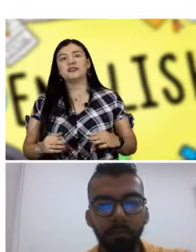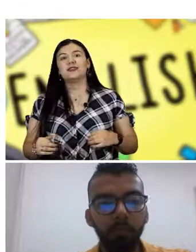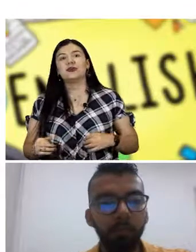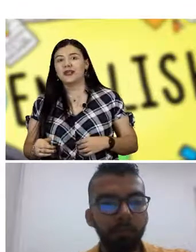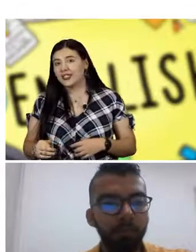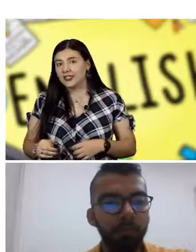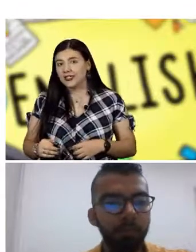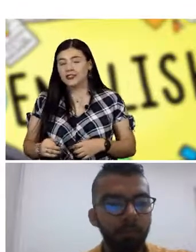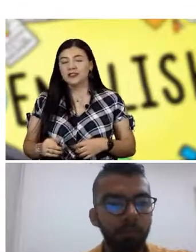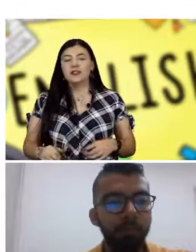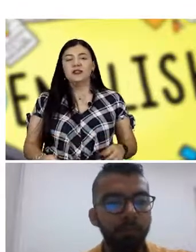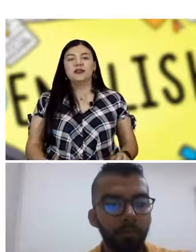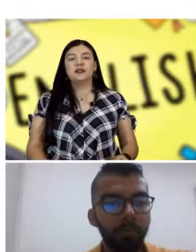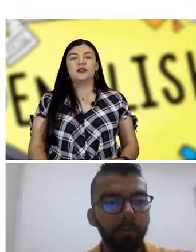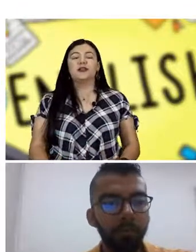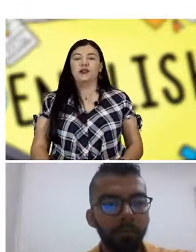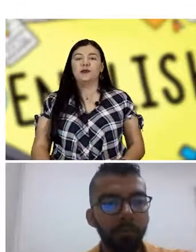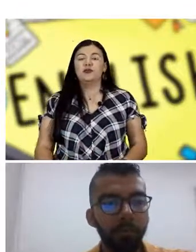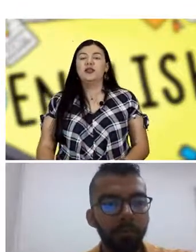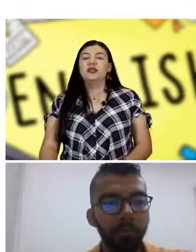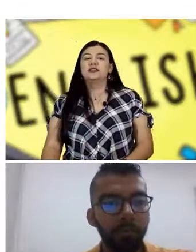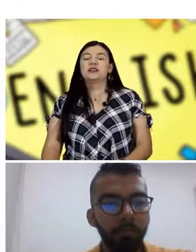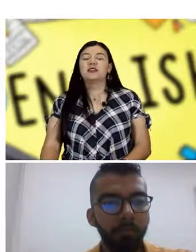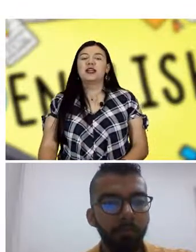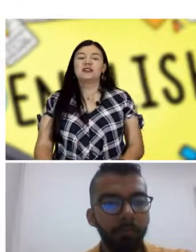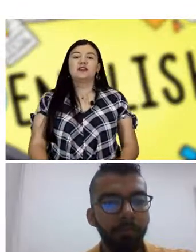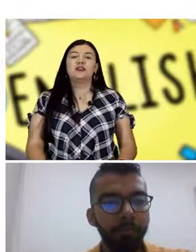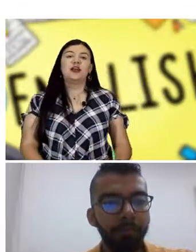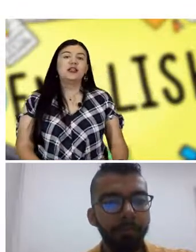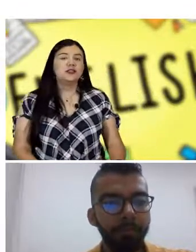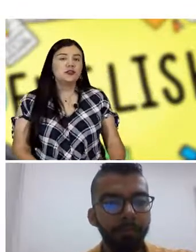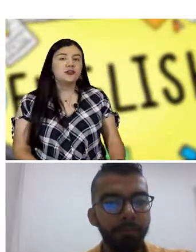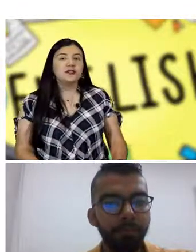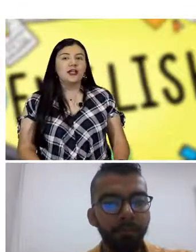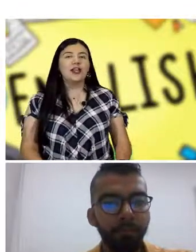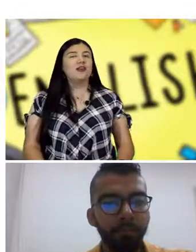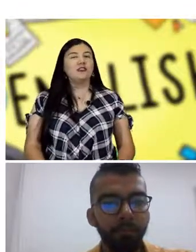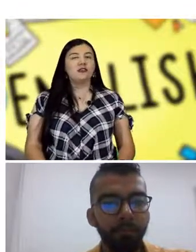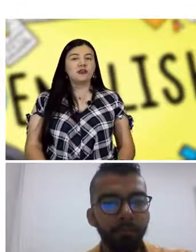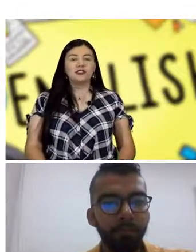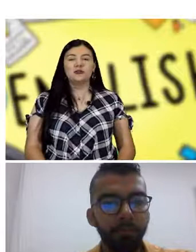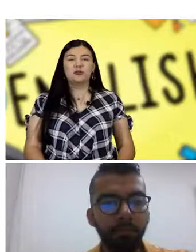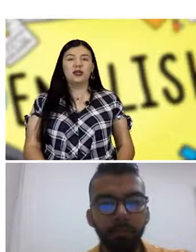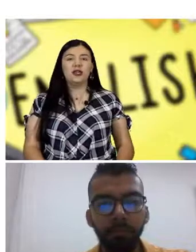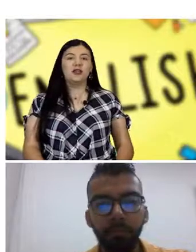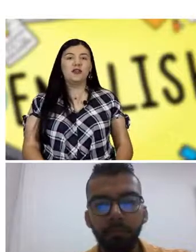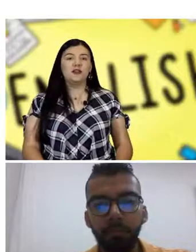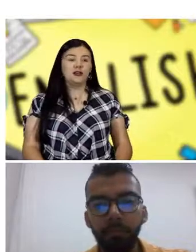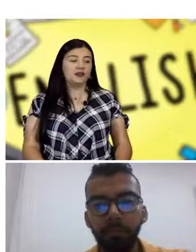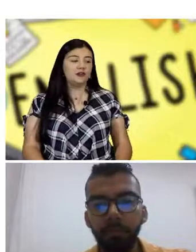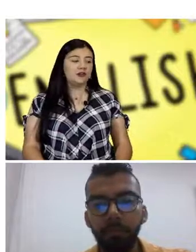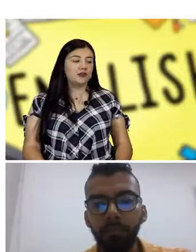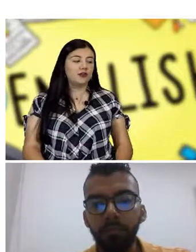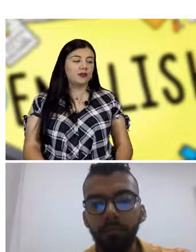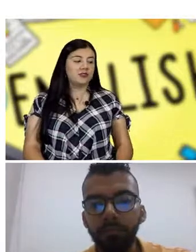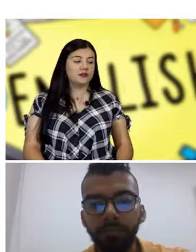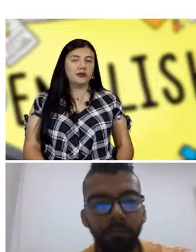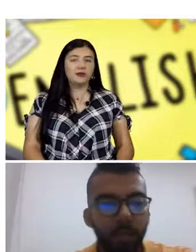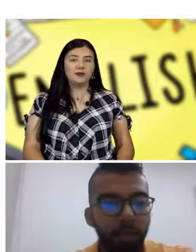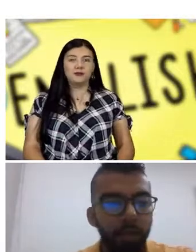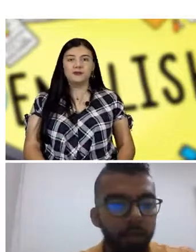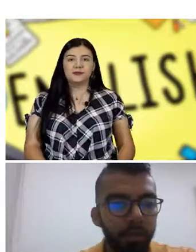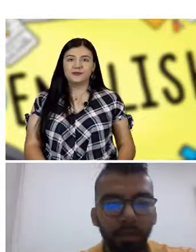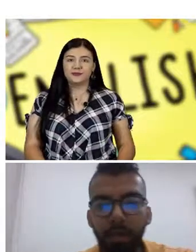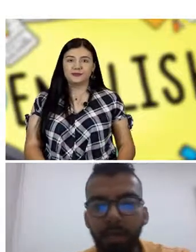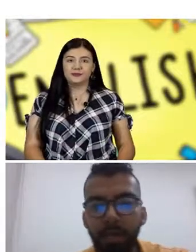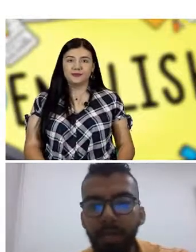¿cierto? Stomachache. Good. So that is the other answer. Any other question, Brian? Any other comment,